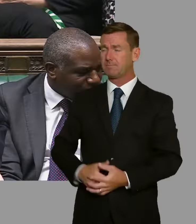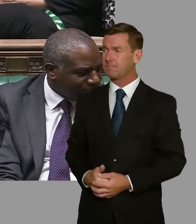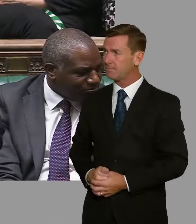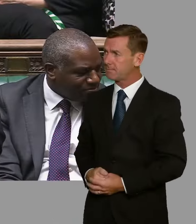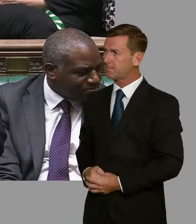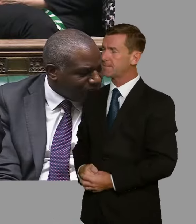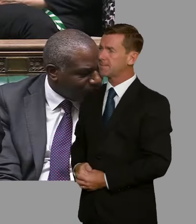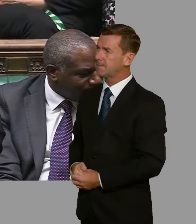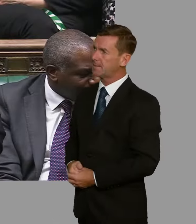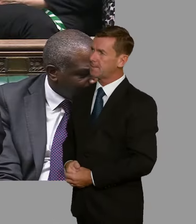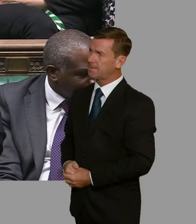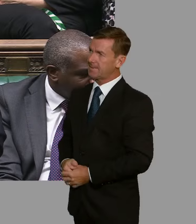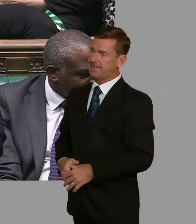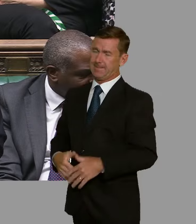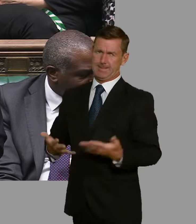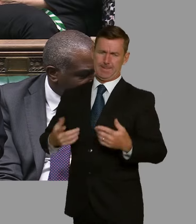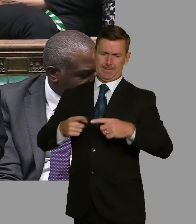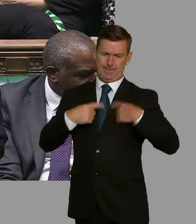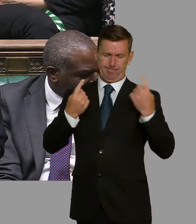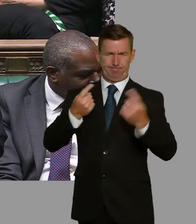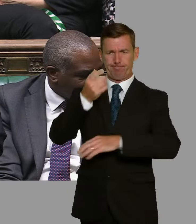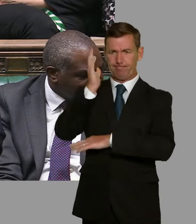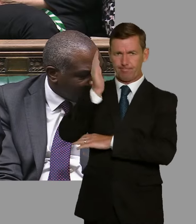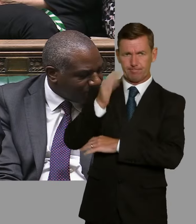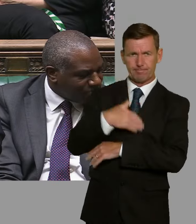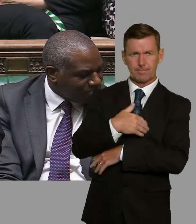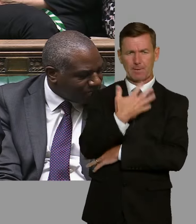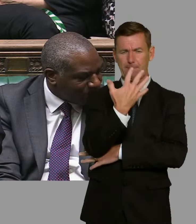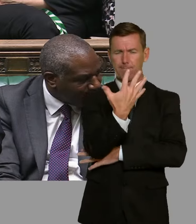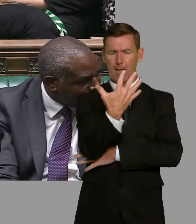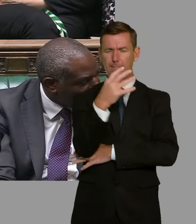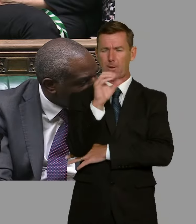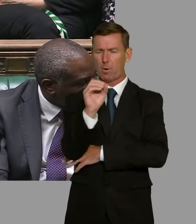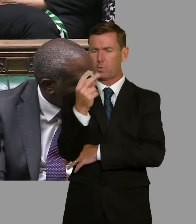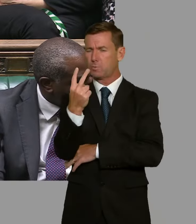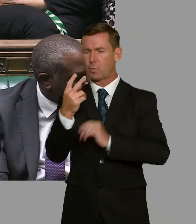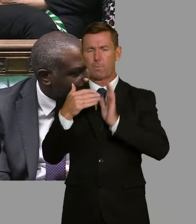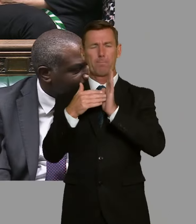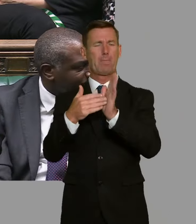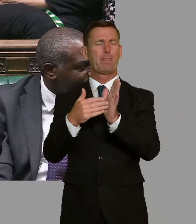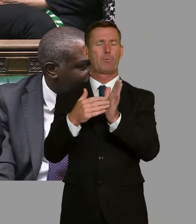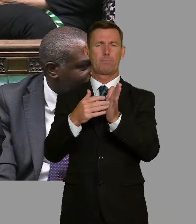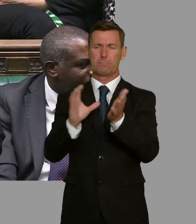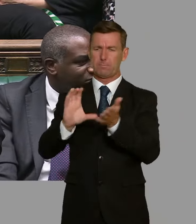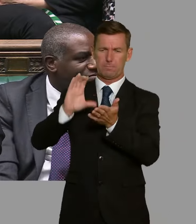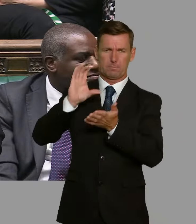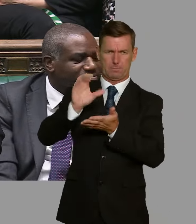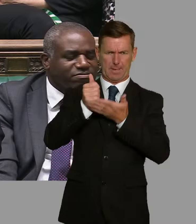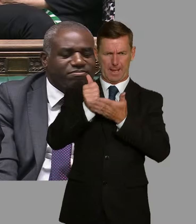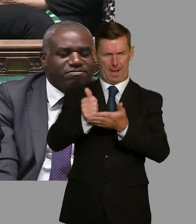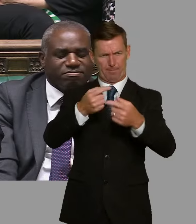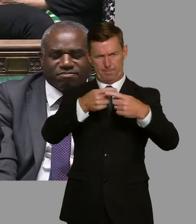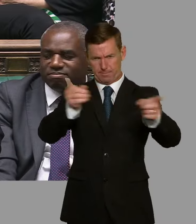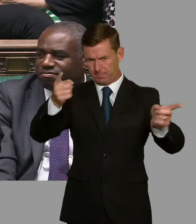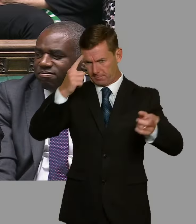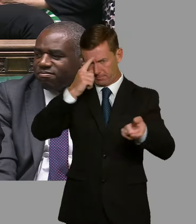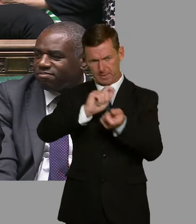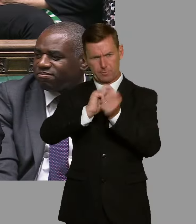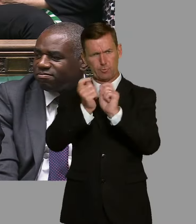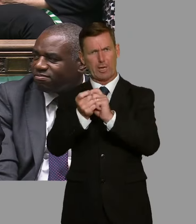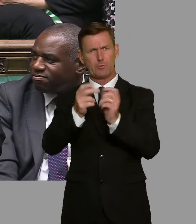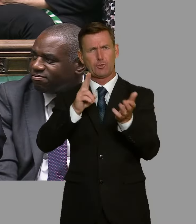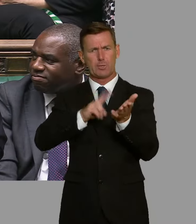to support local authorities to manage the changes in NICs. We put £3.7 billion in additional funding for social